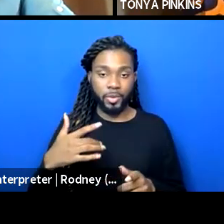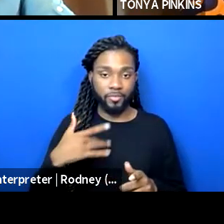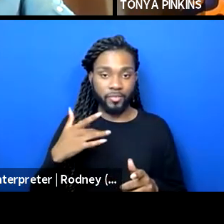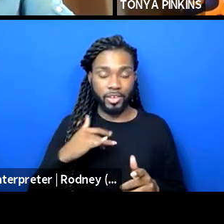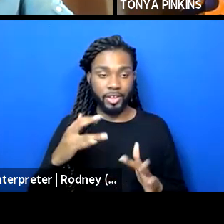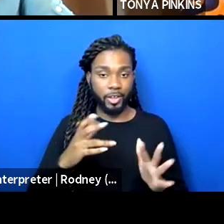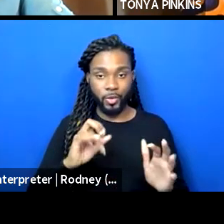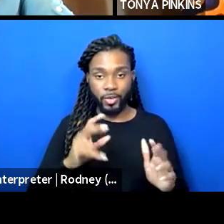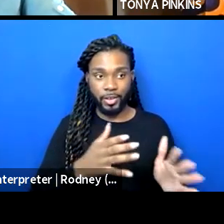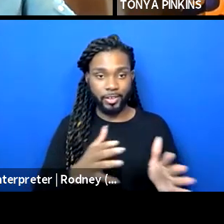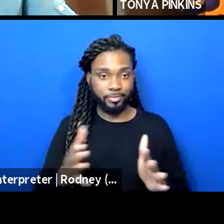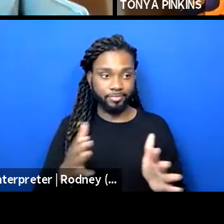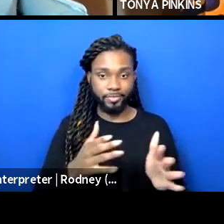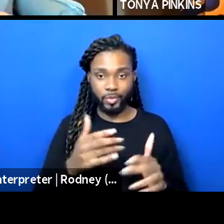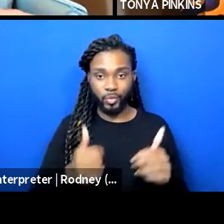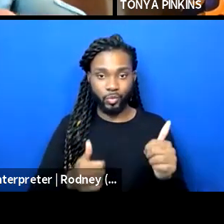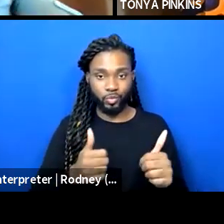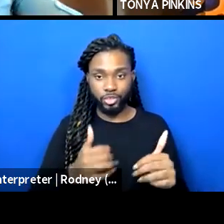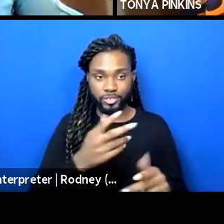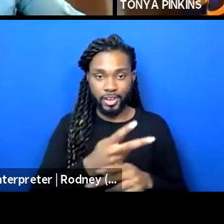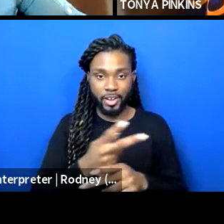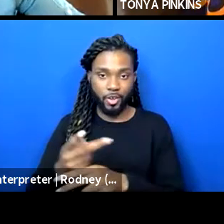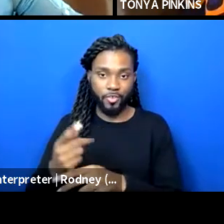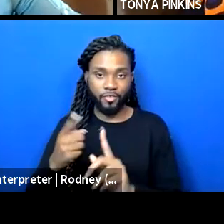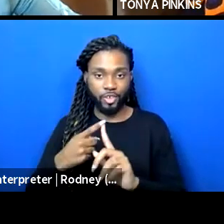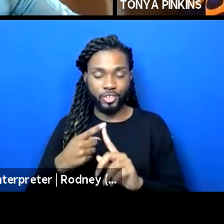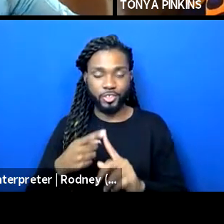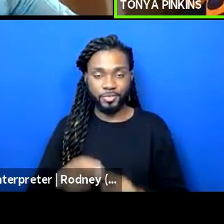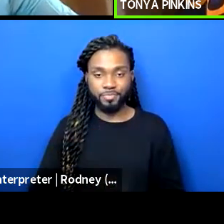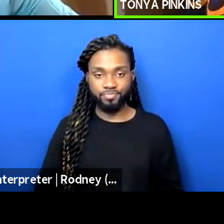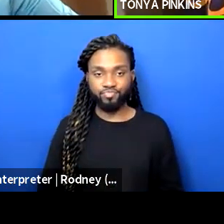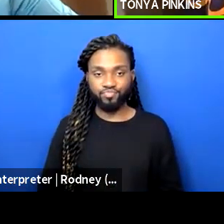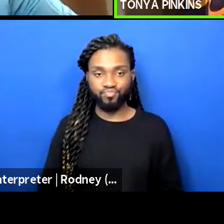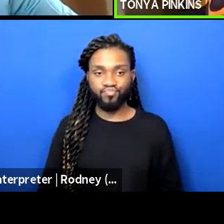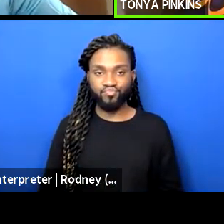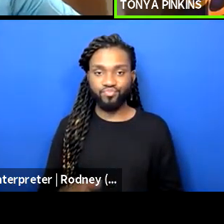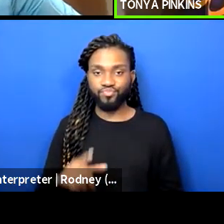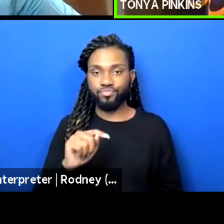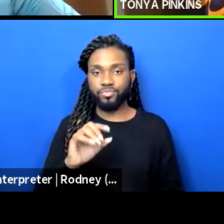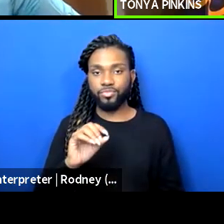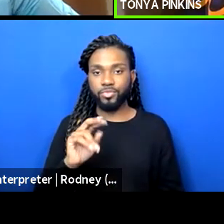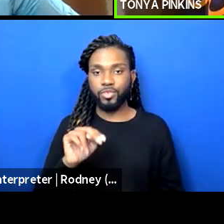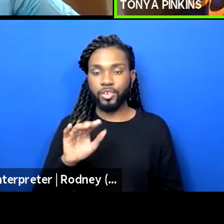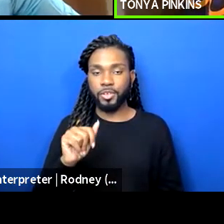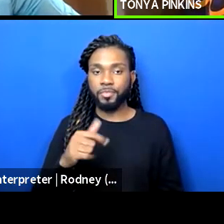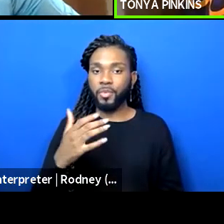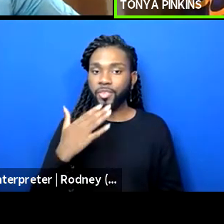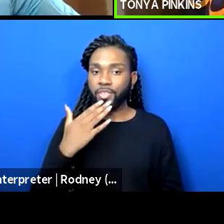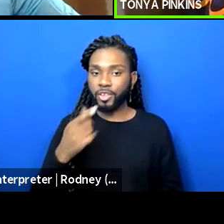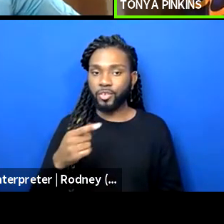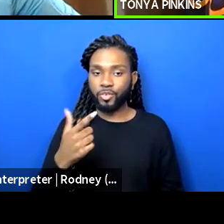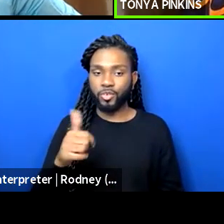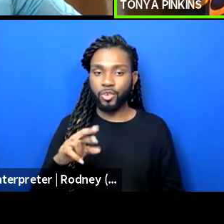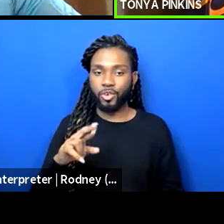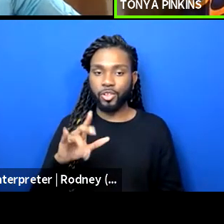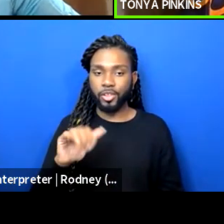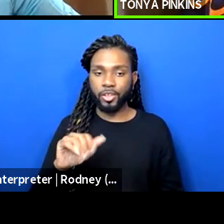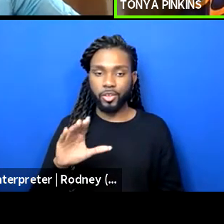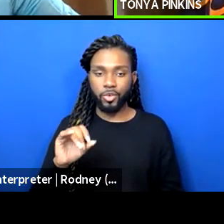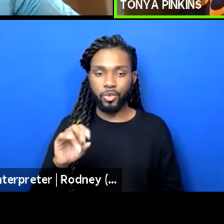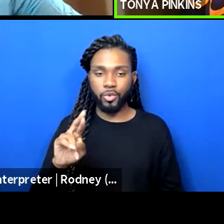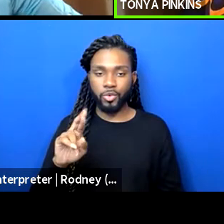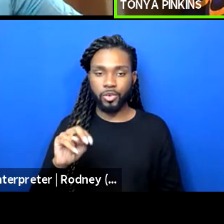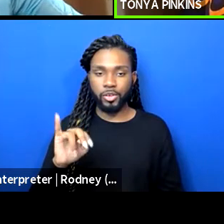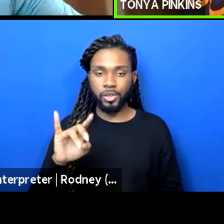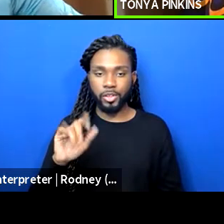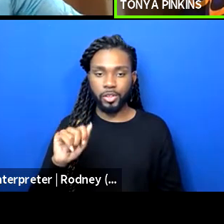first? But yeah. Well, I want to thank you, Garlia Cornelia Jones. Thank you, Dr. Monica